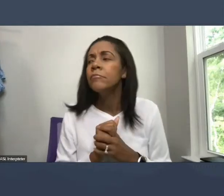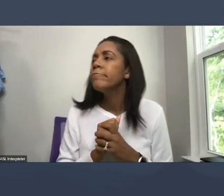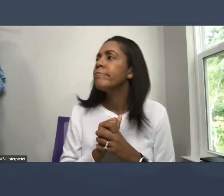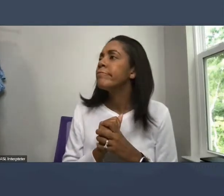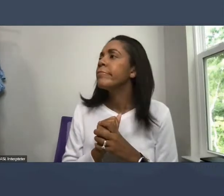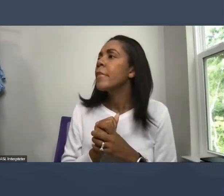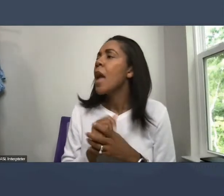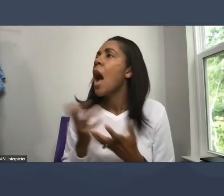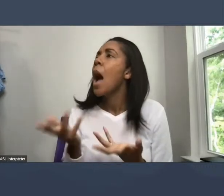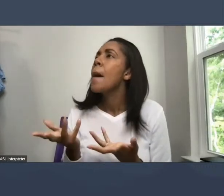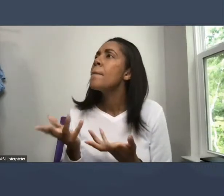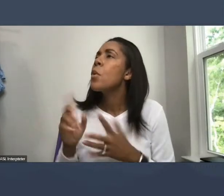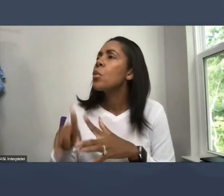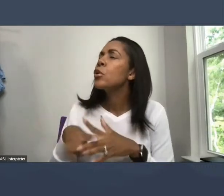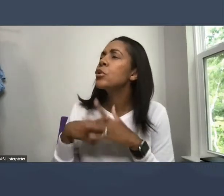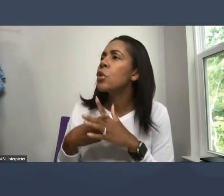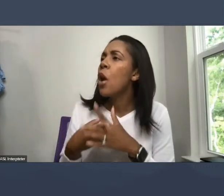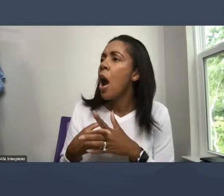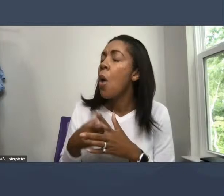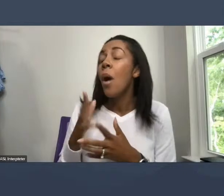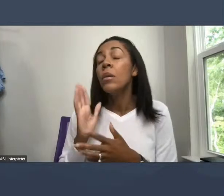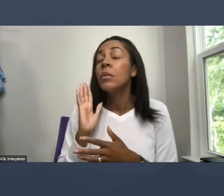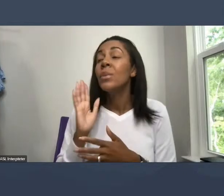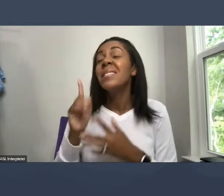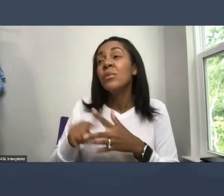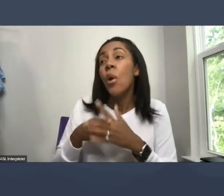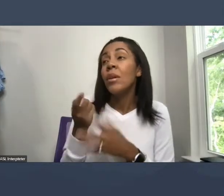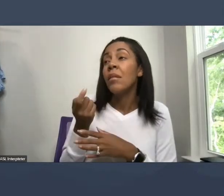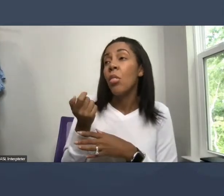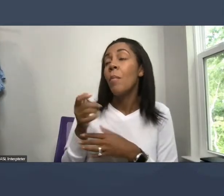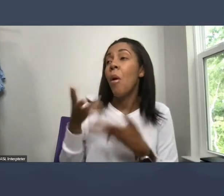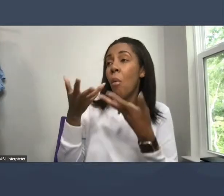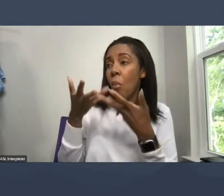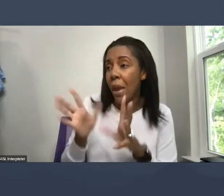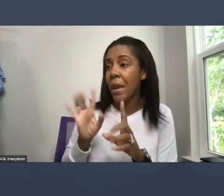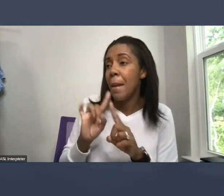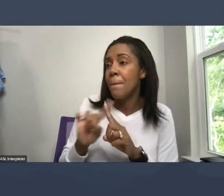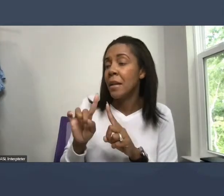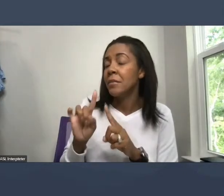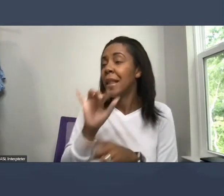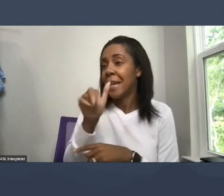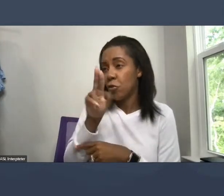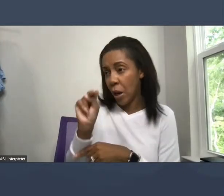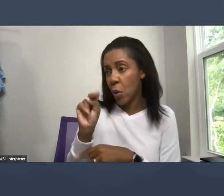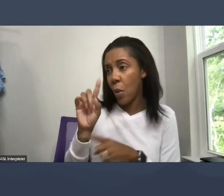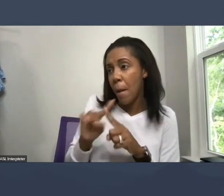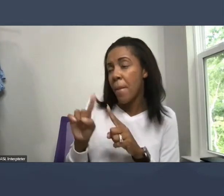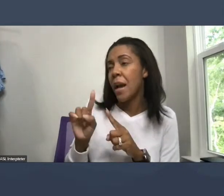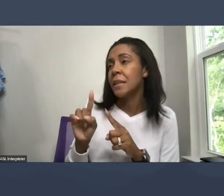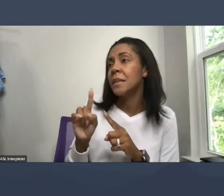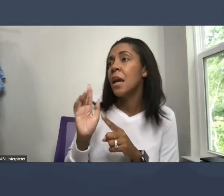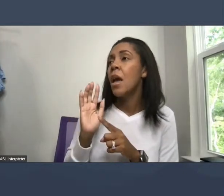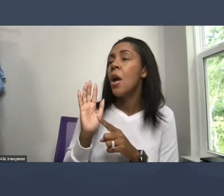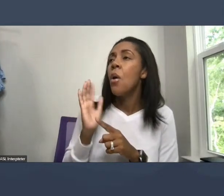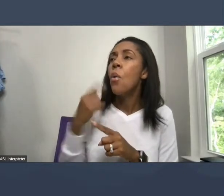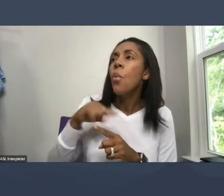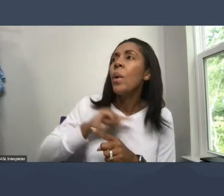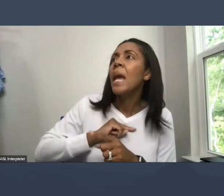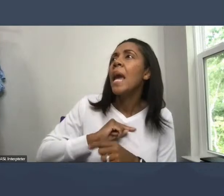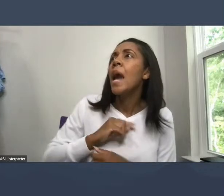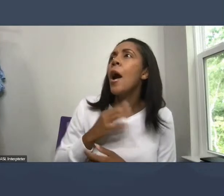start, we've been turning dirt on the Cut Bank Bluff since January. We are,